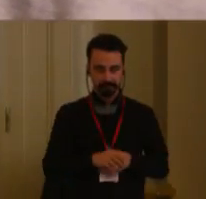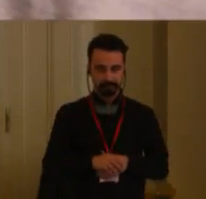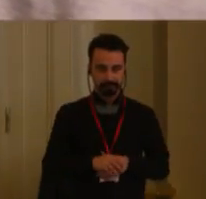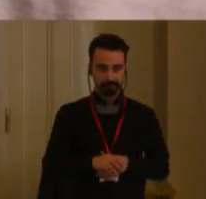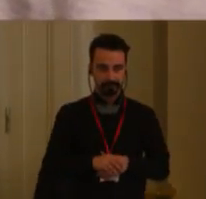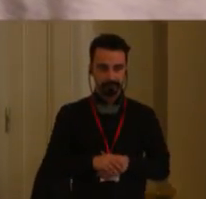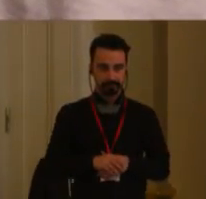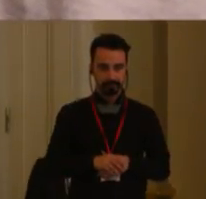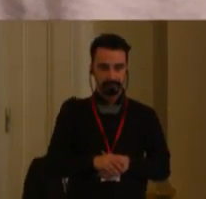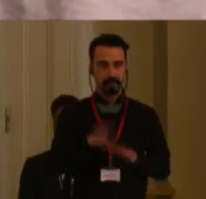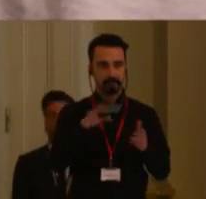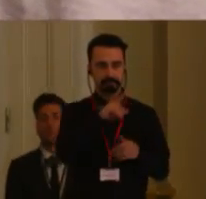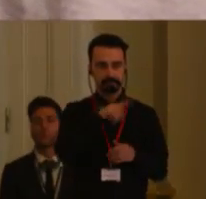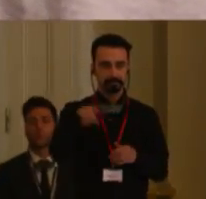for you.